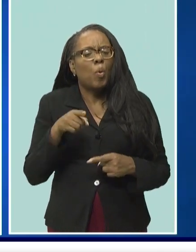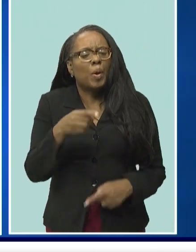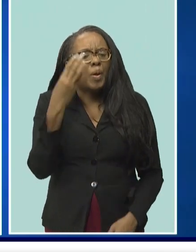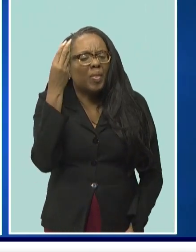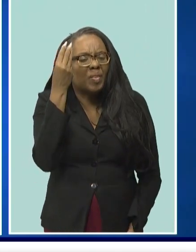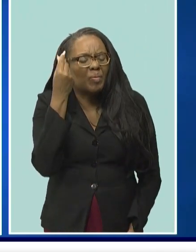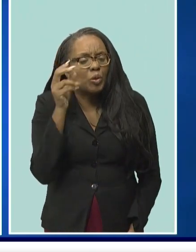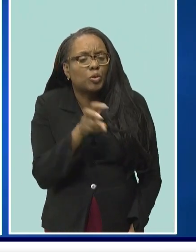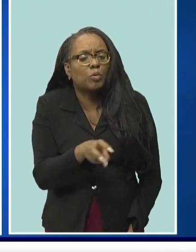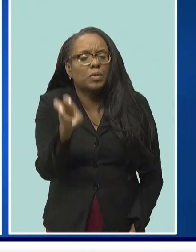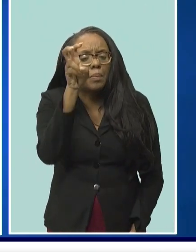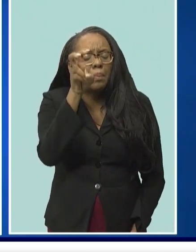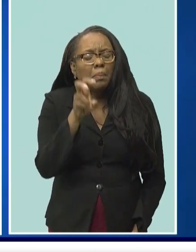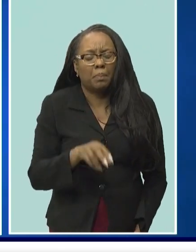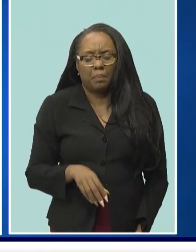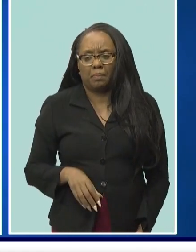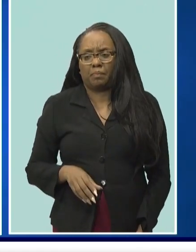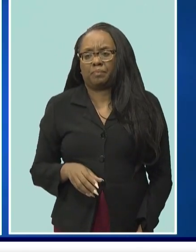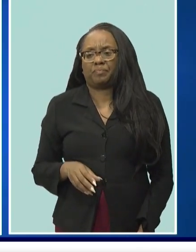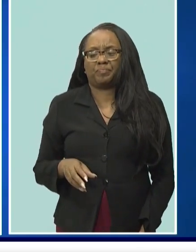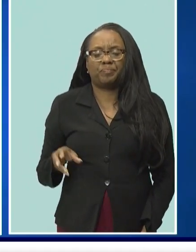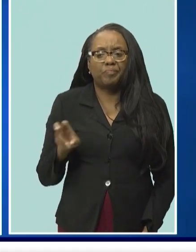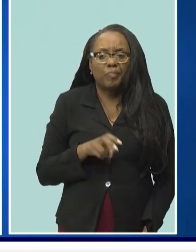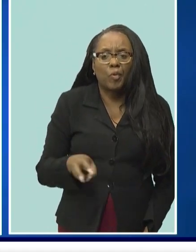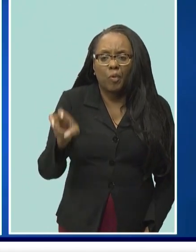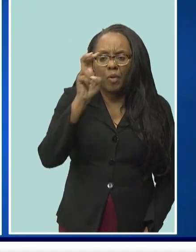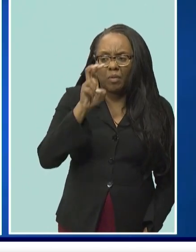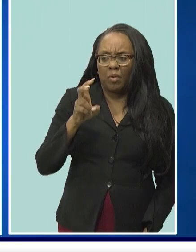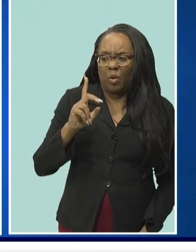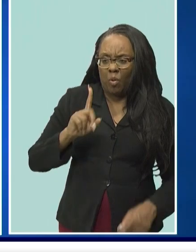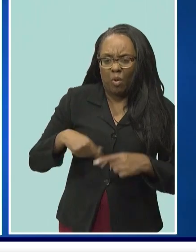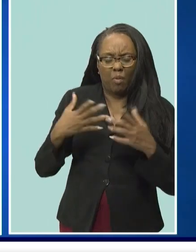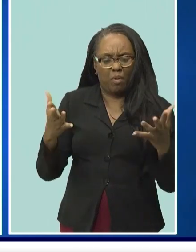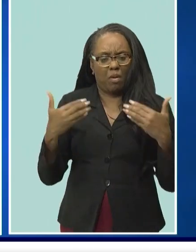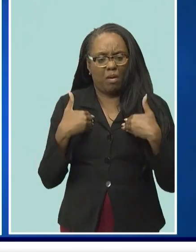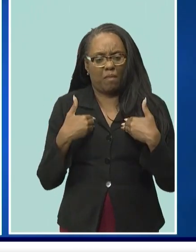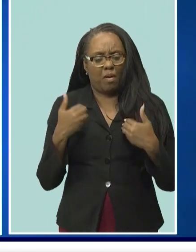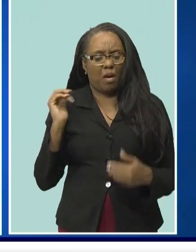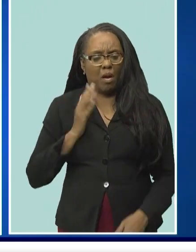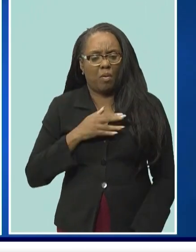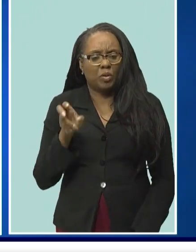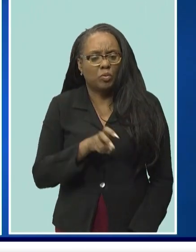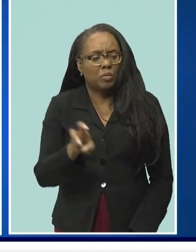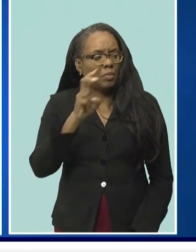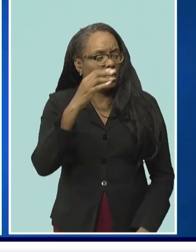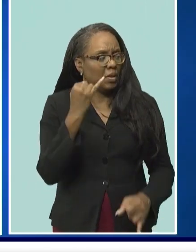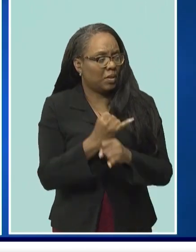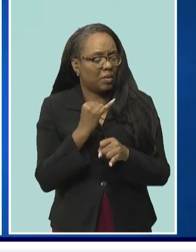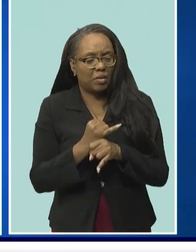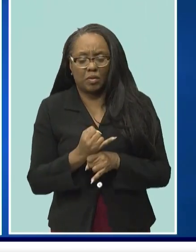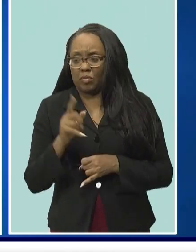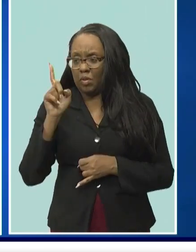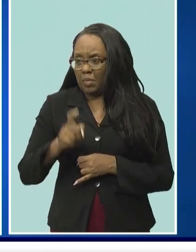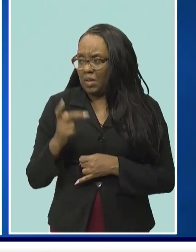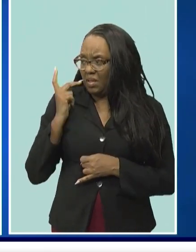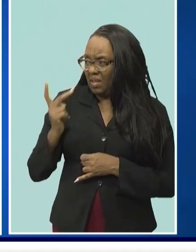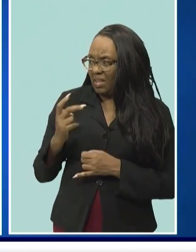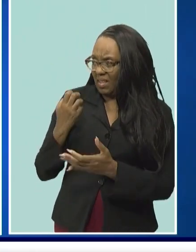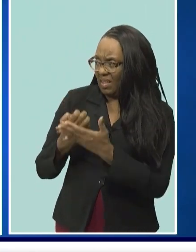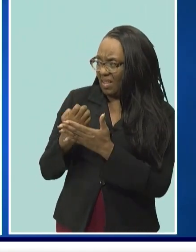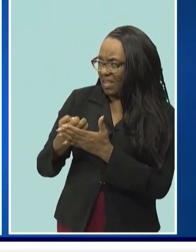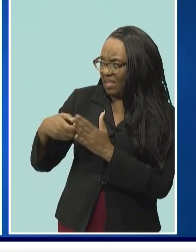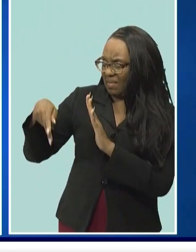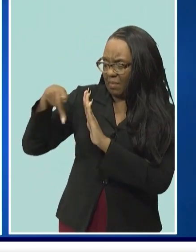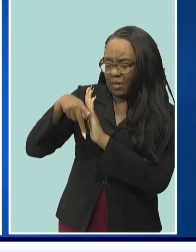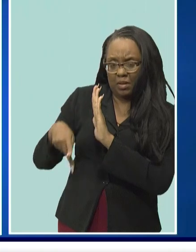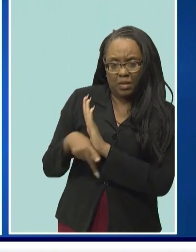of waste, and so therefore when you're building out your tourism industry, you should link the economic policies also